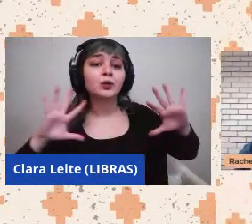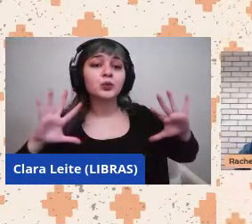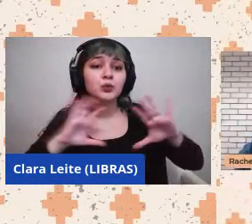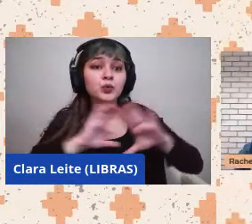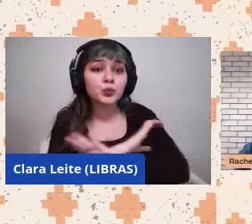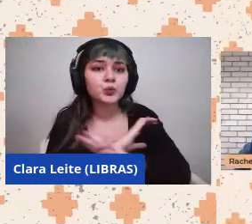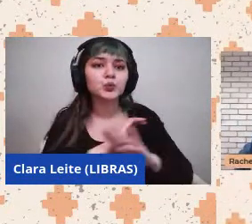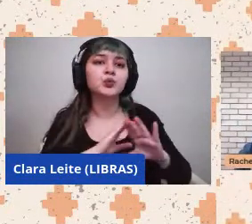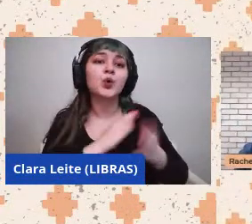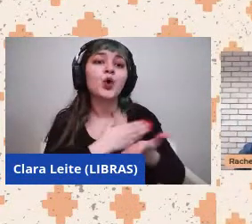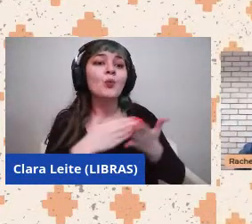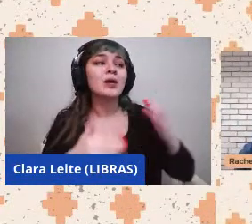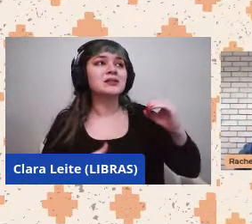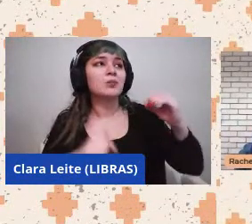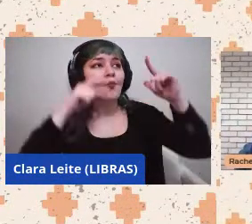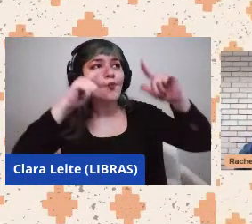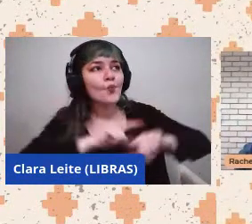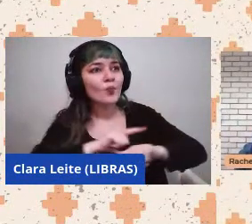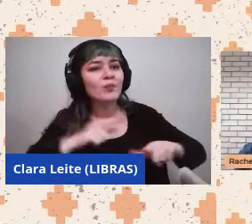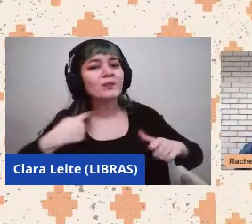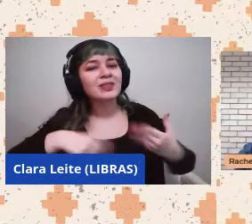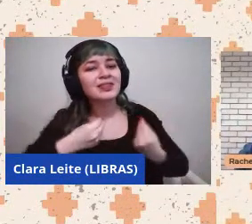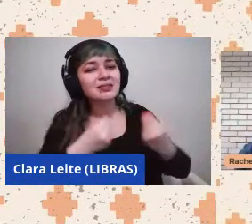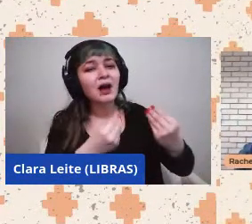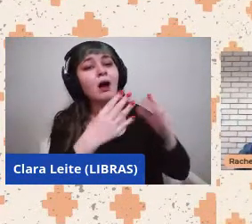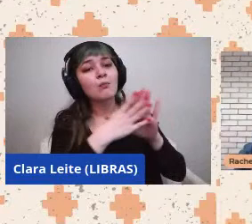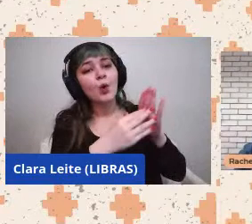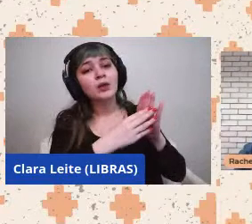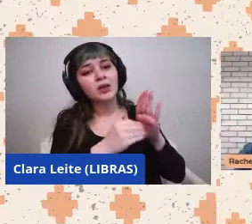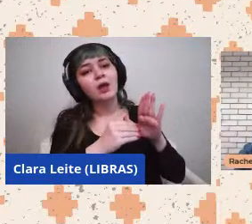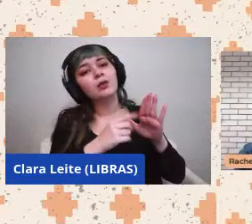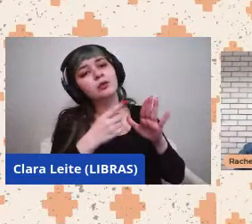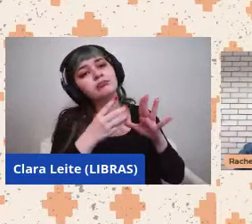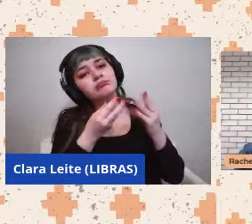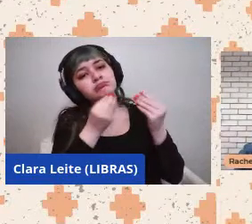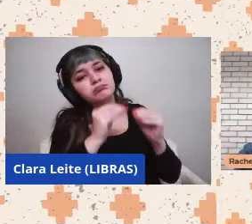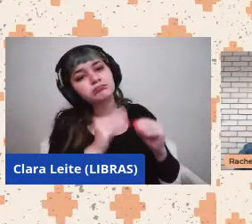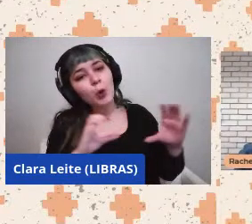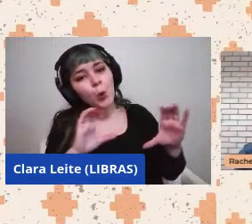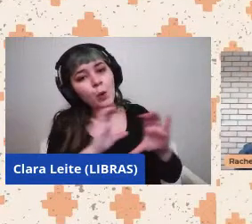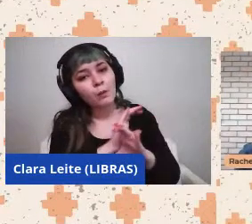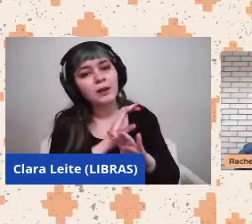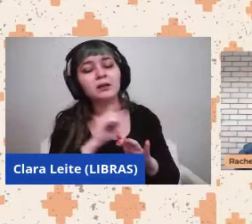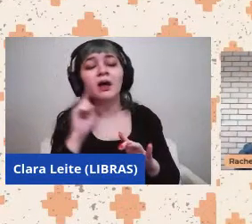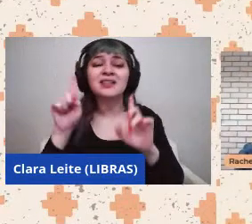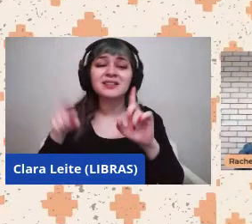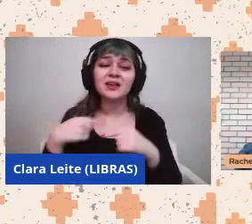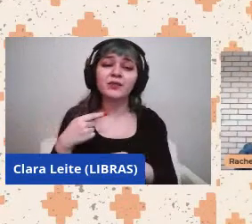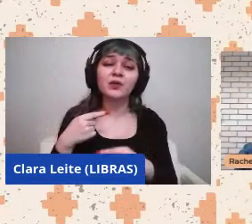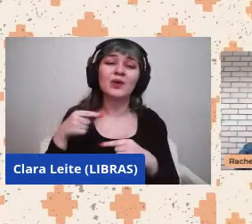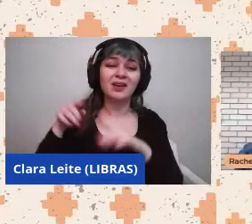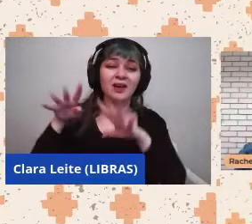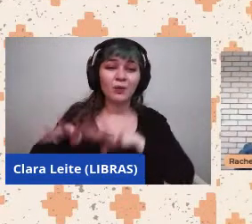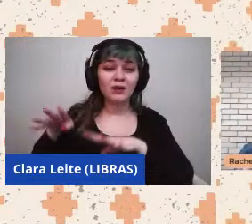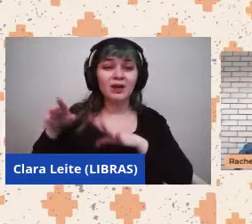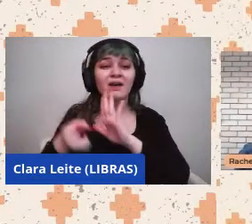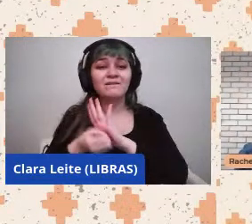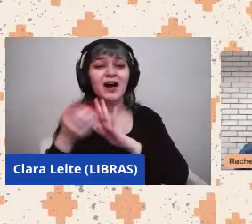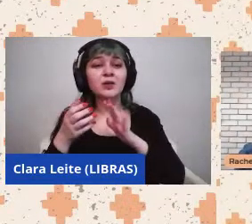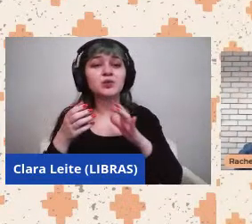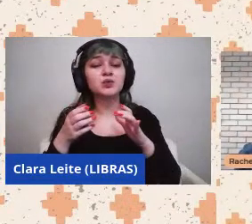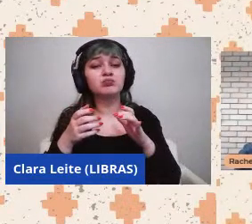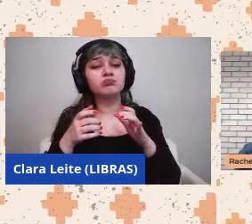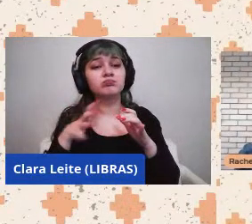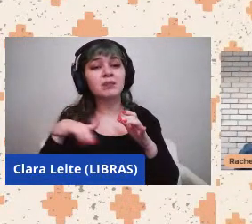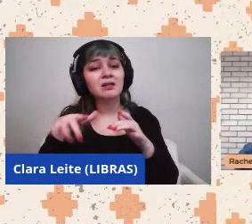scratch. But I think also for members of staff as well, this can be a challenge. In the UK, there are quite a lot of educational bodies who